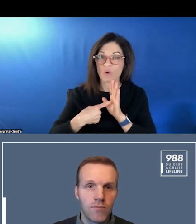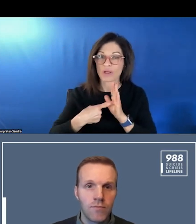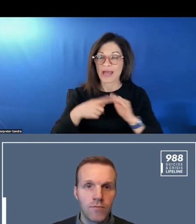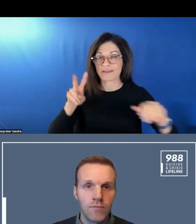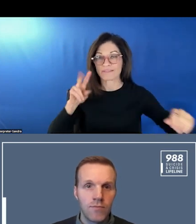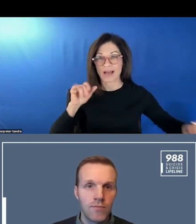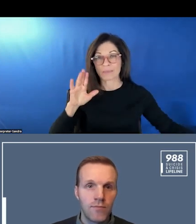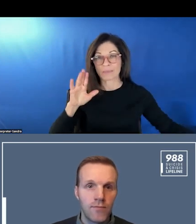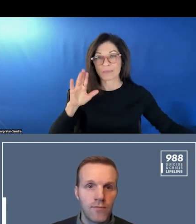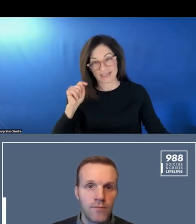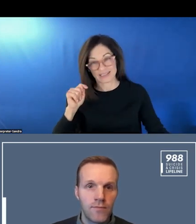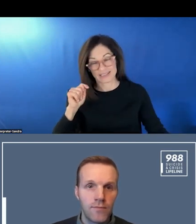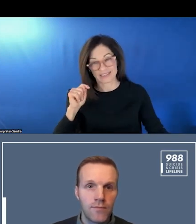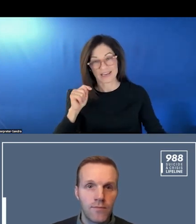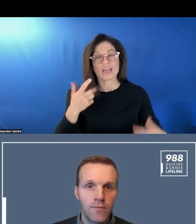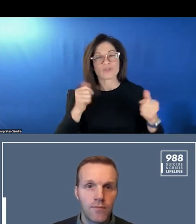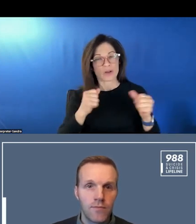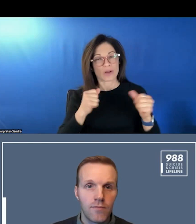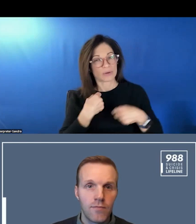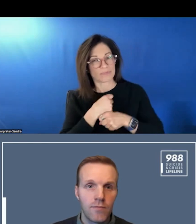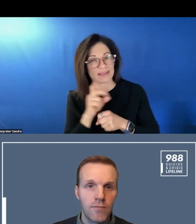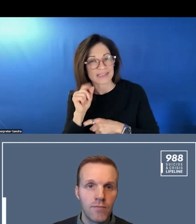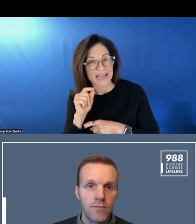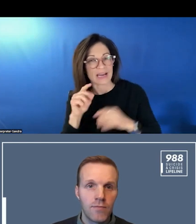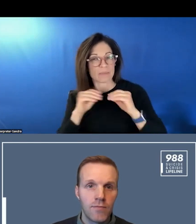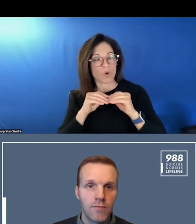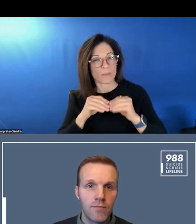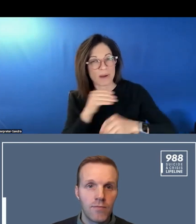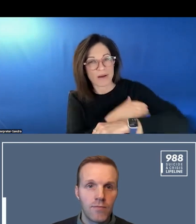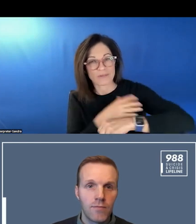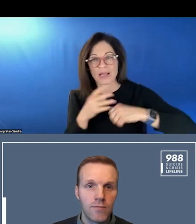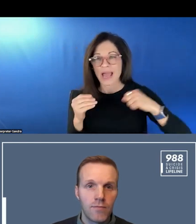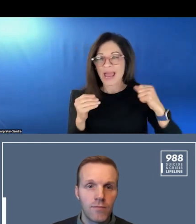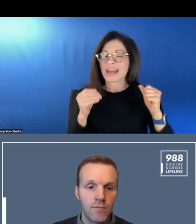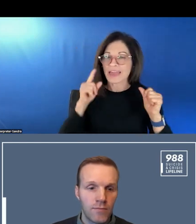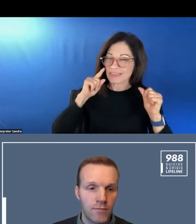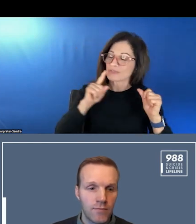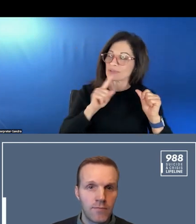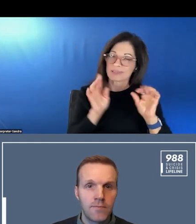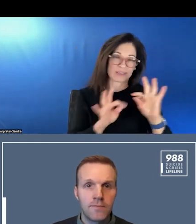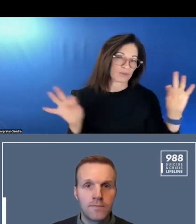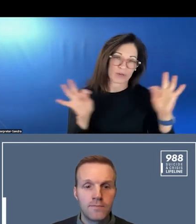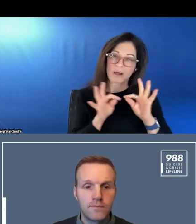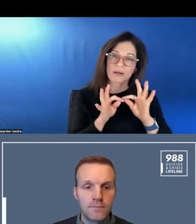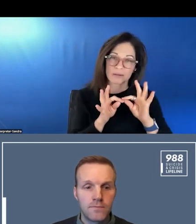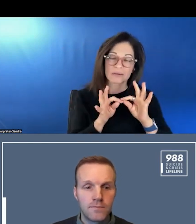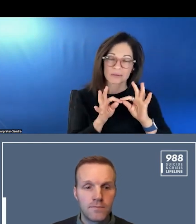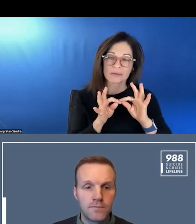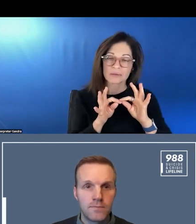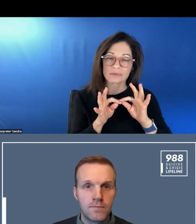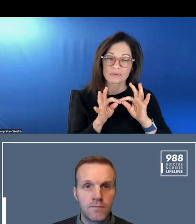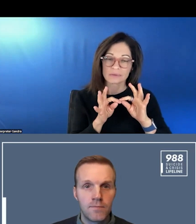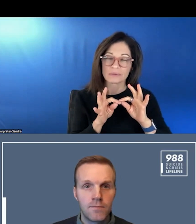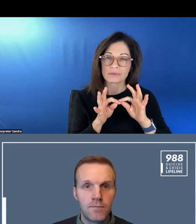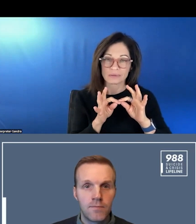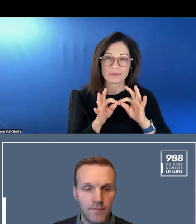Vibrant in trying to strengthen data and evaluation, which I think is such a critical area